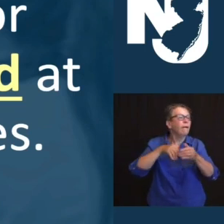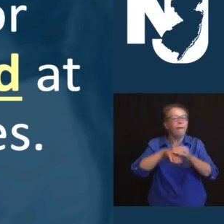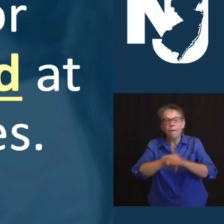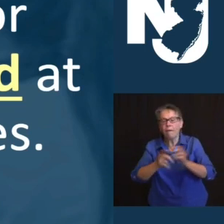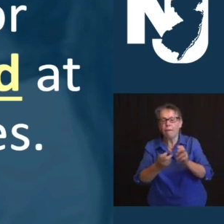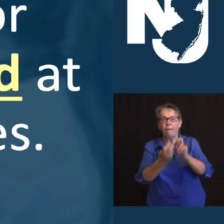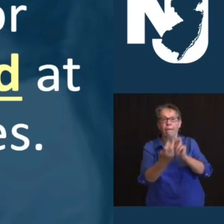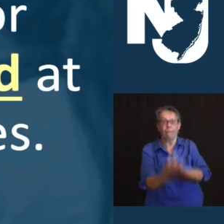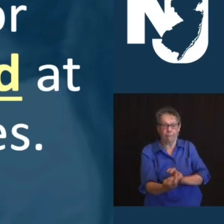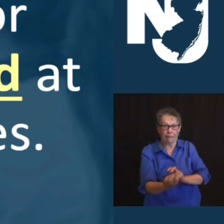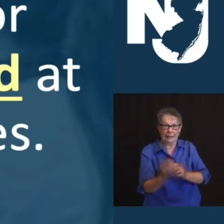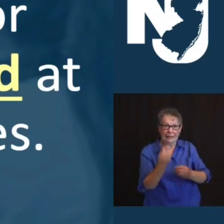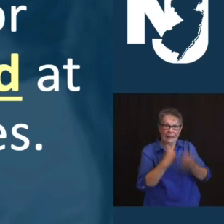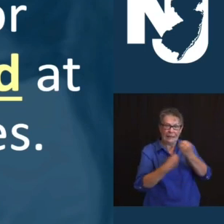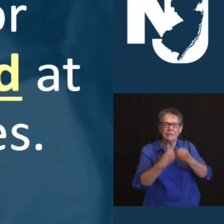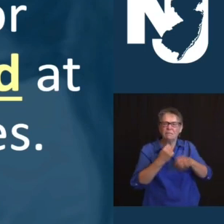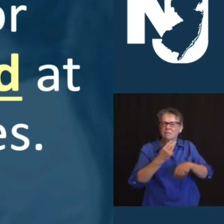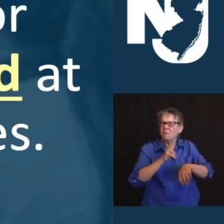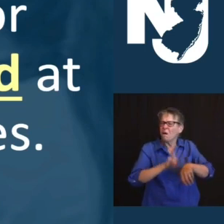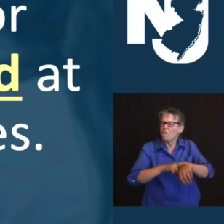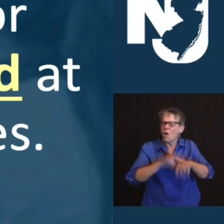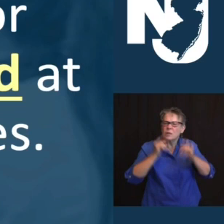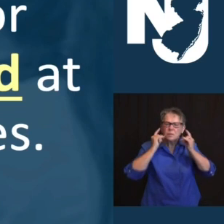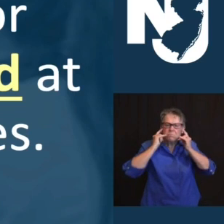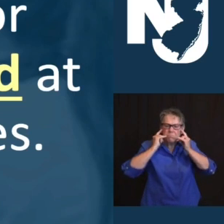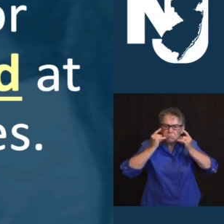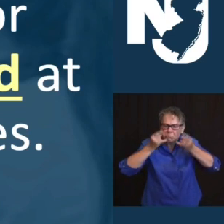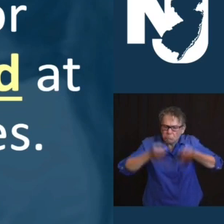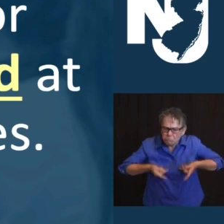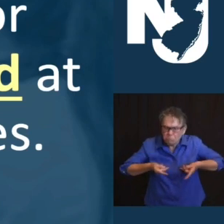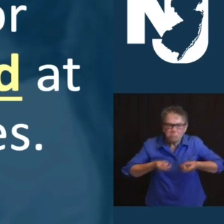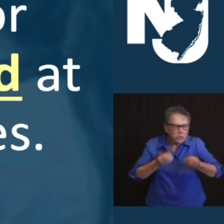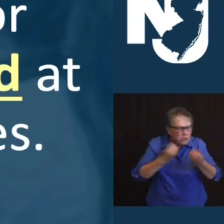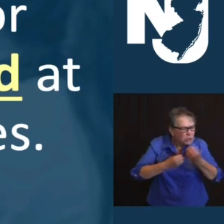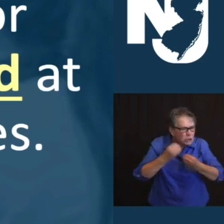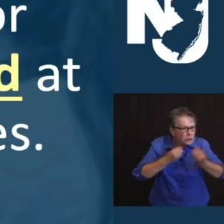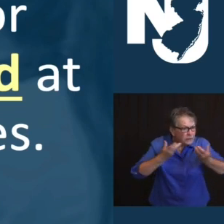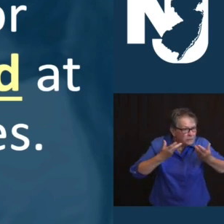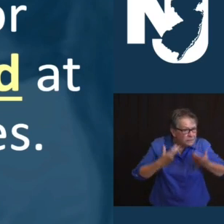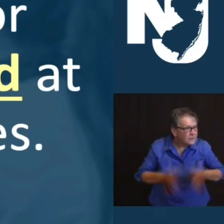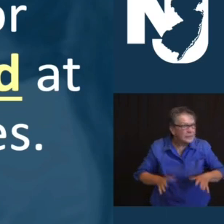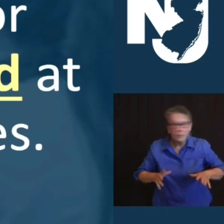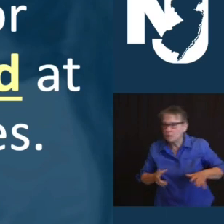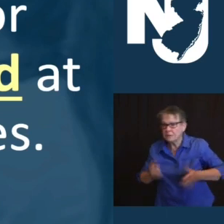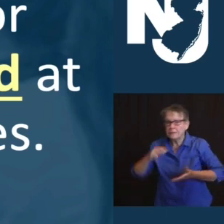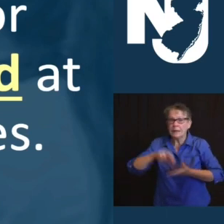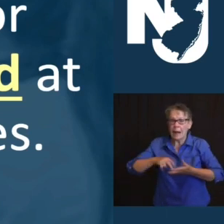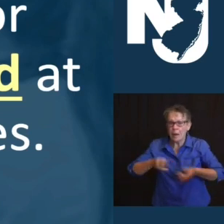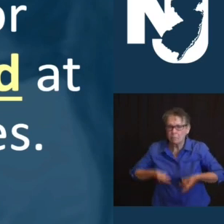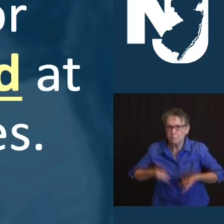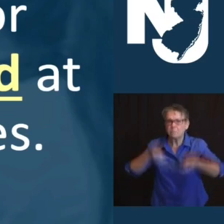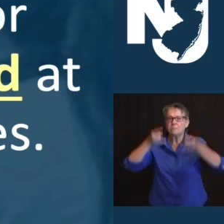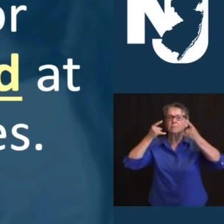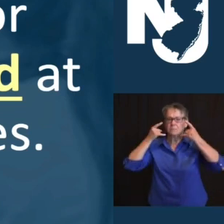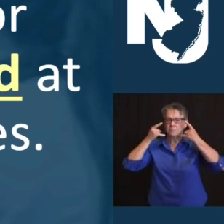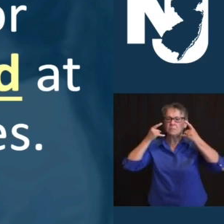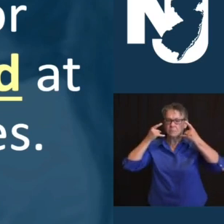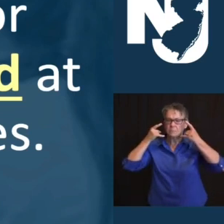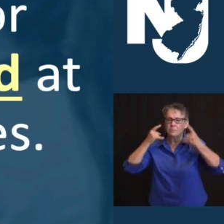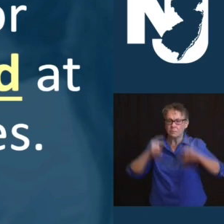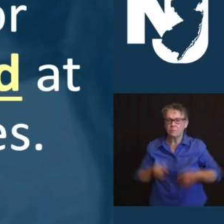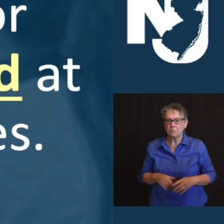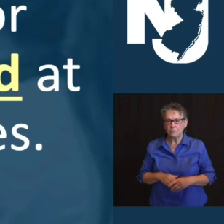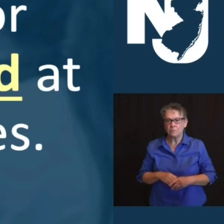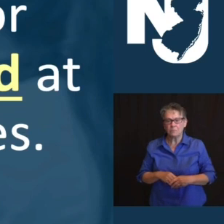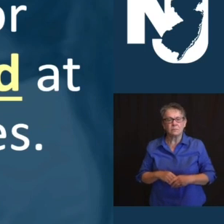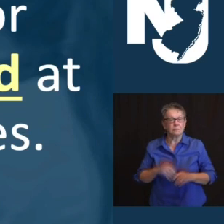face covering is proven to help protect others around you. It is a proven measure for further slowing the spread. We